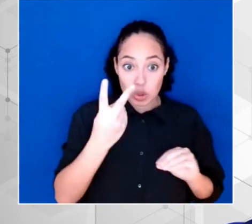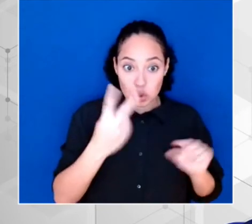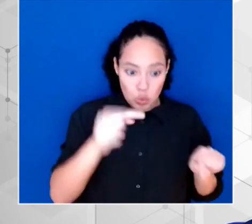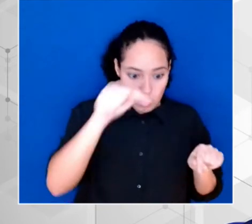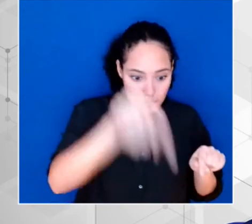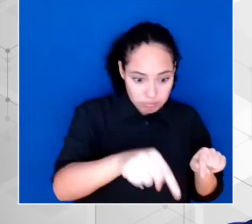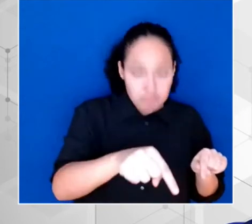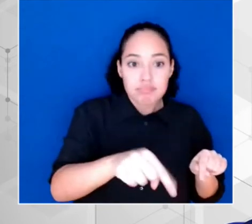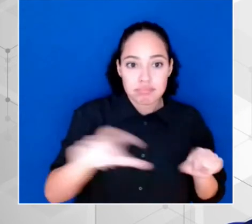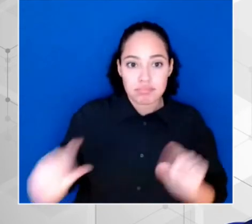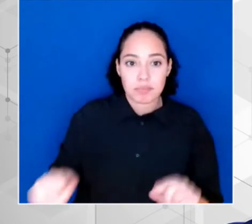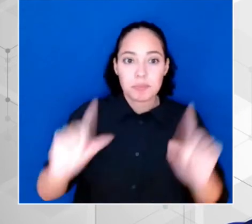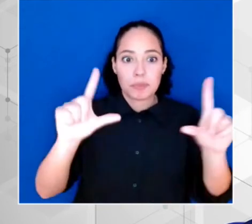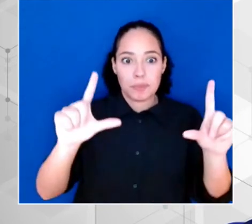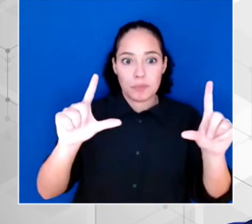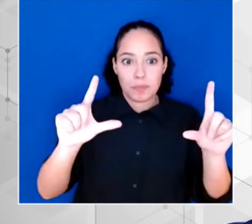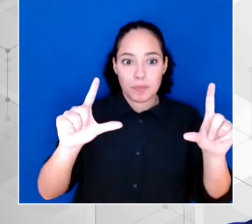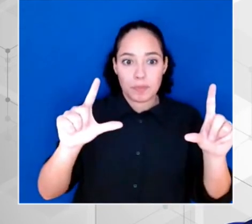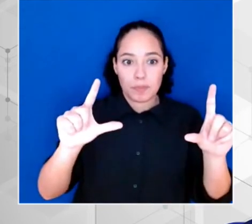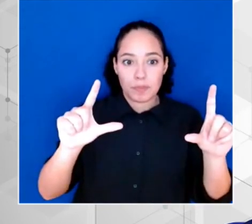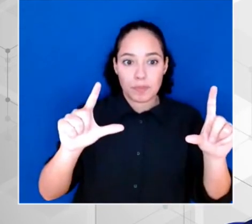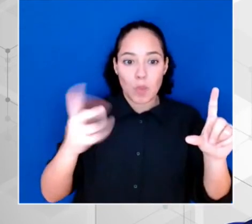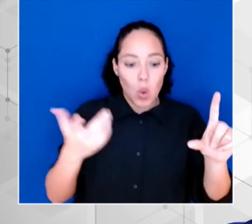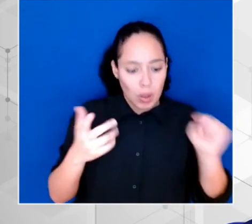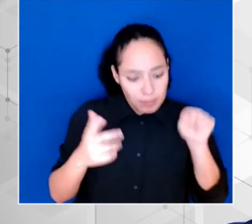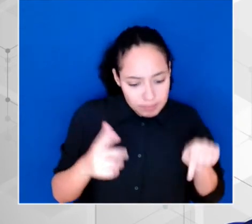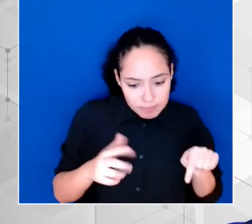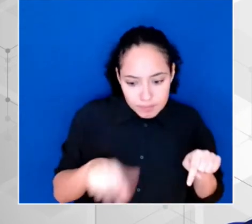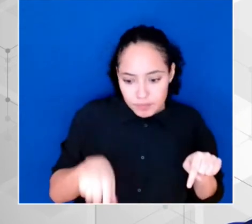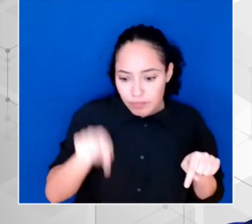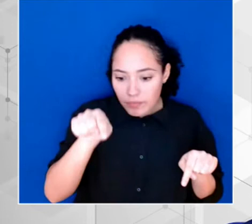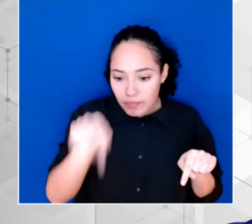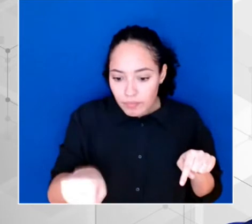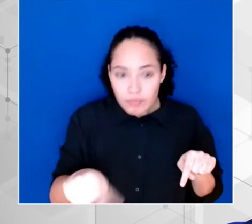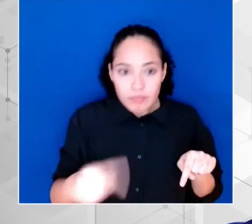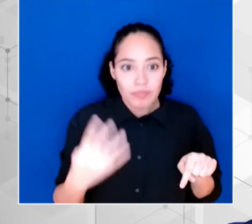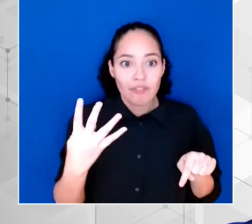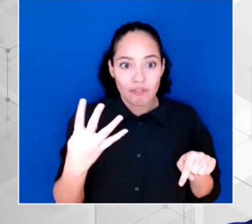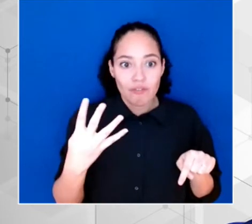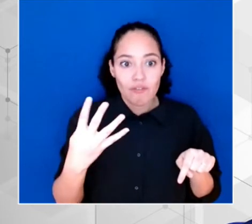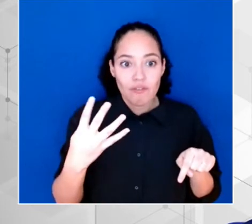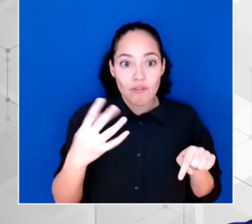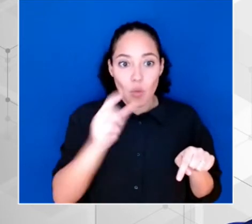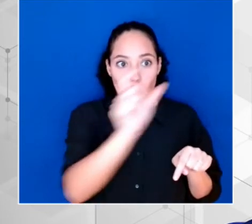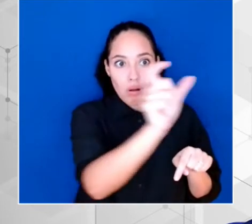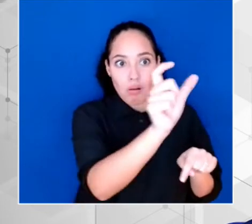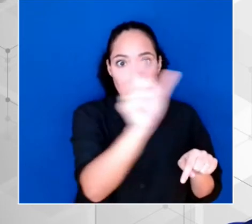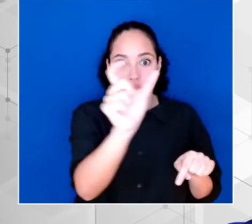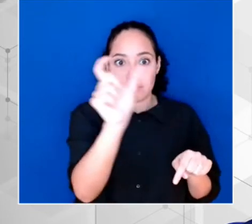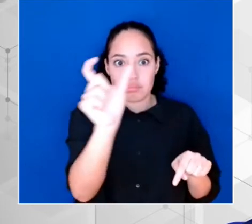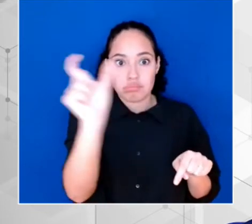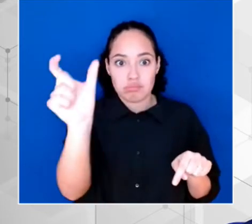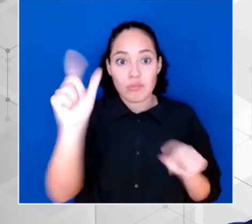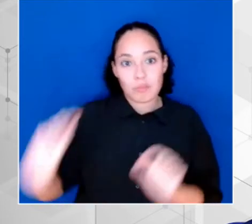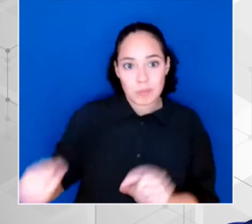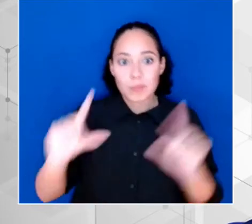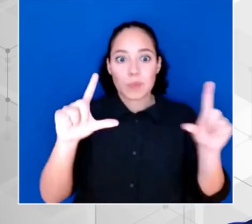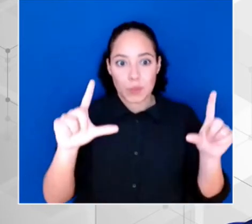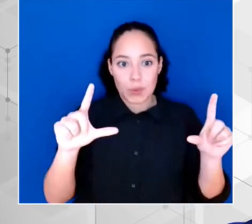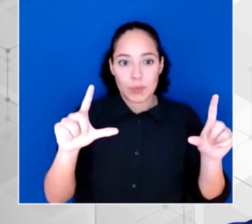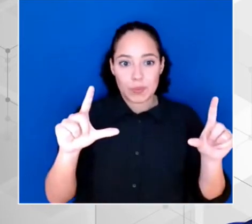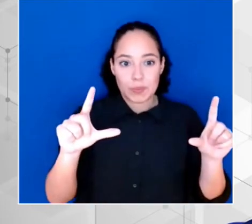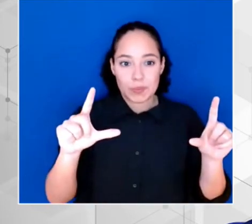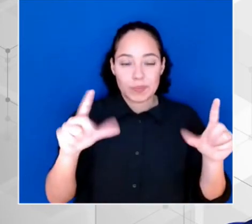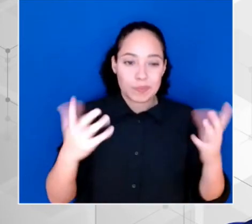of your website. So you can see while you tap using this extension that you're gonna see a map with numbers